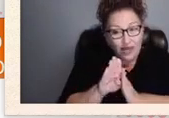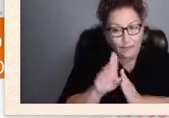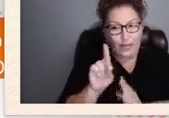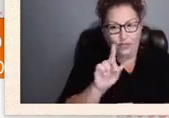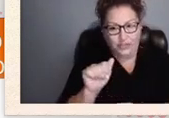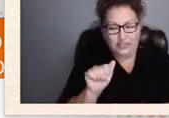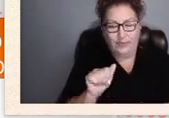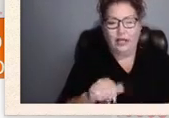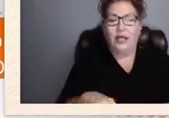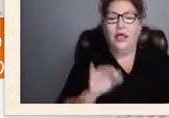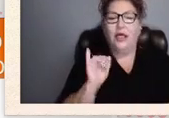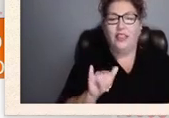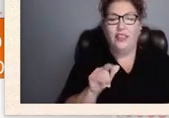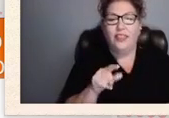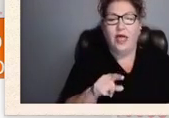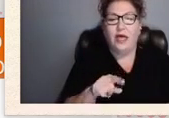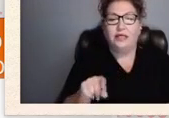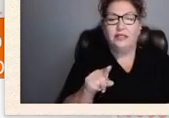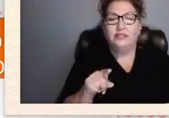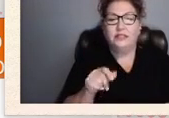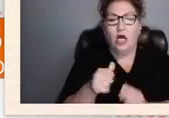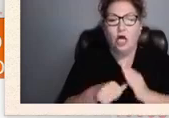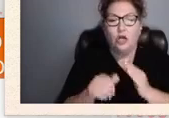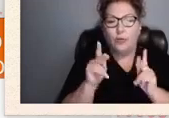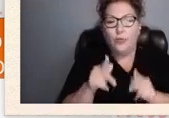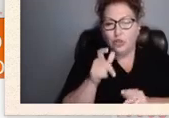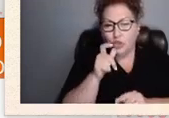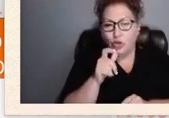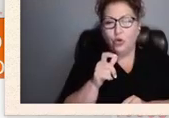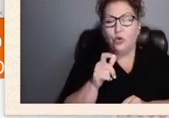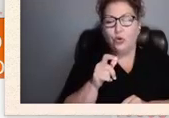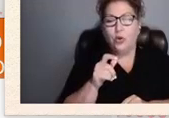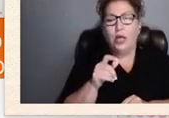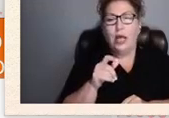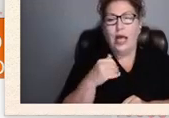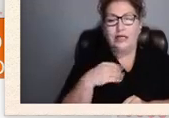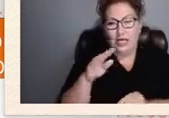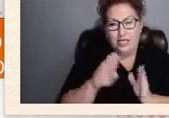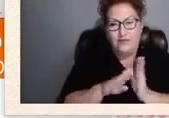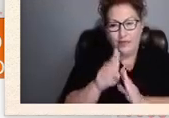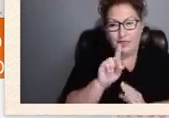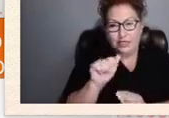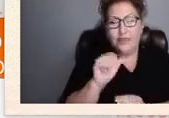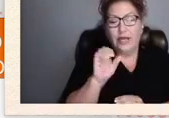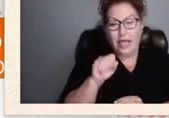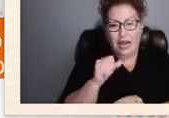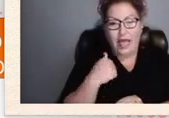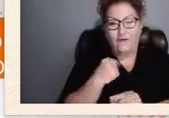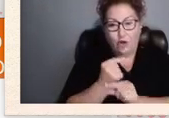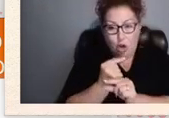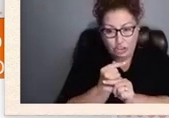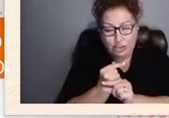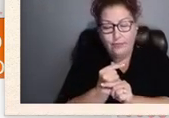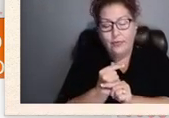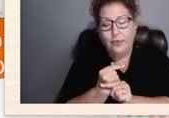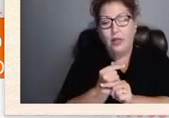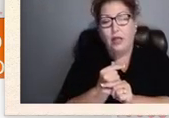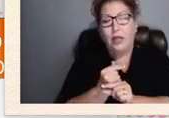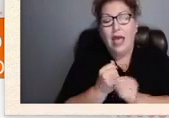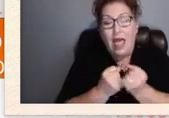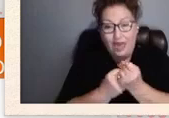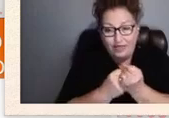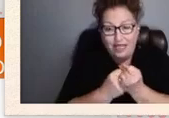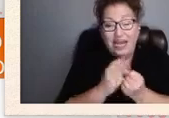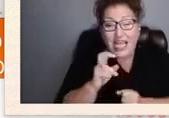these can be placed under a person who with a developmental disability can be placed under a guardianship, under a guardian advocate, even